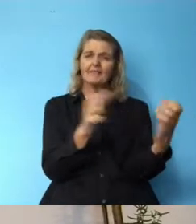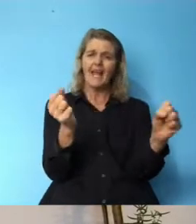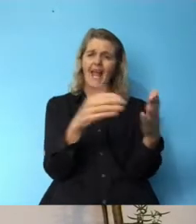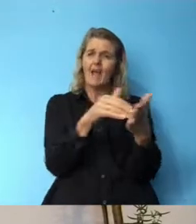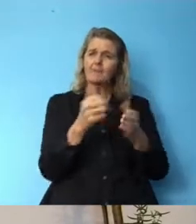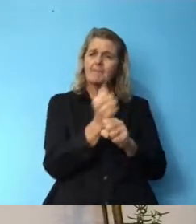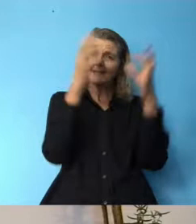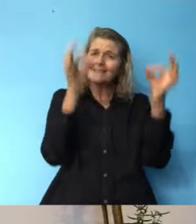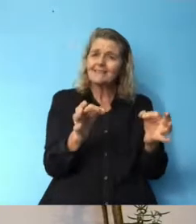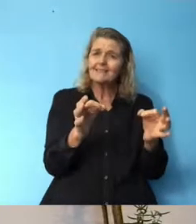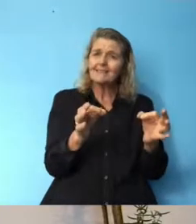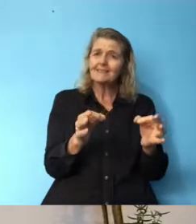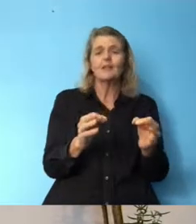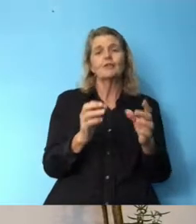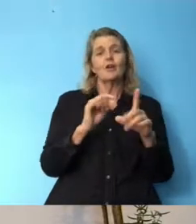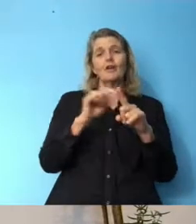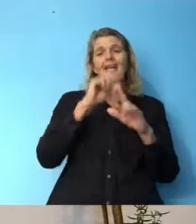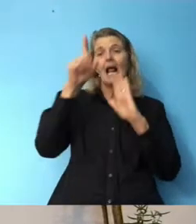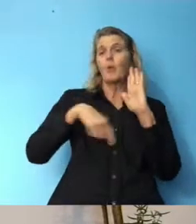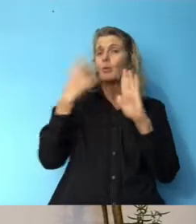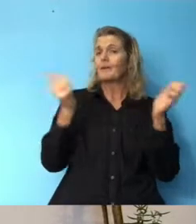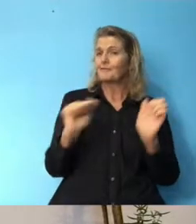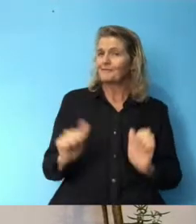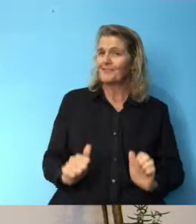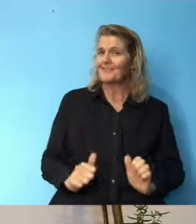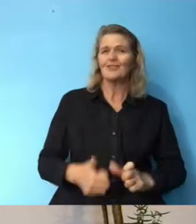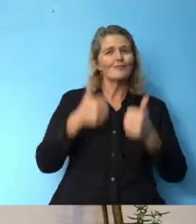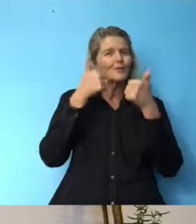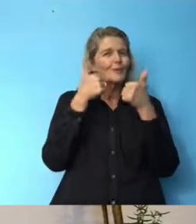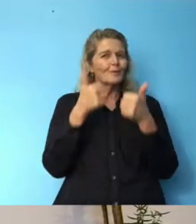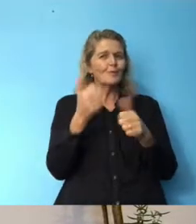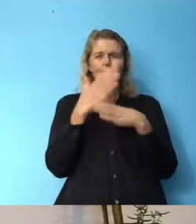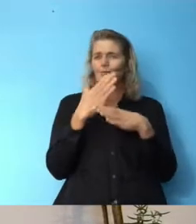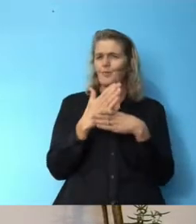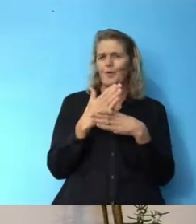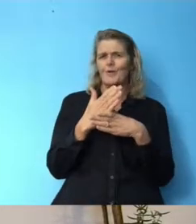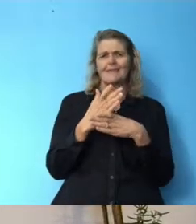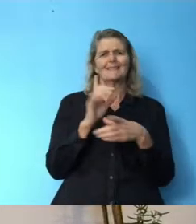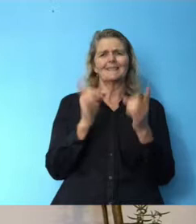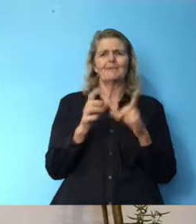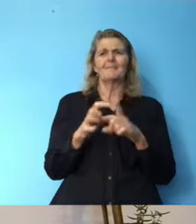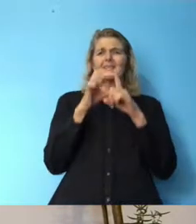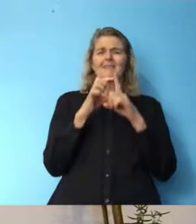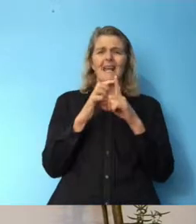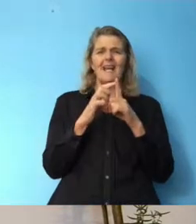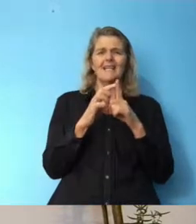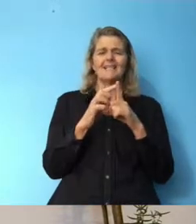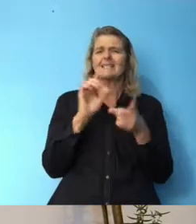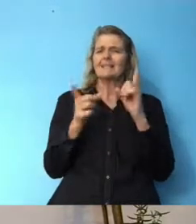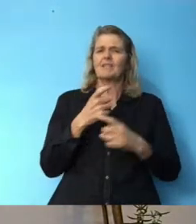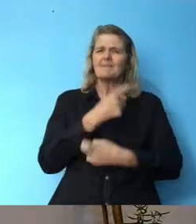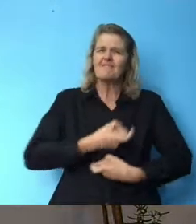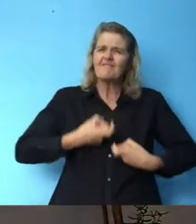So that's the colour wheel. Good work, everyone. It's not an easy thing to do, and it can be quite frustrating getting used to all of that mixing, but it doesn't